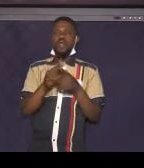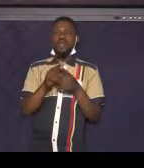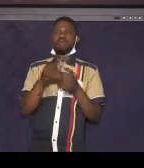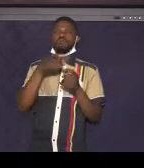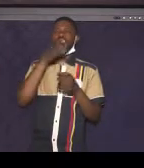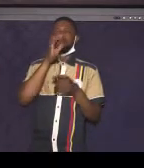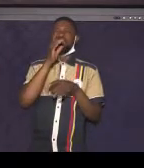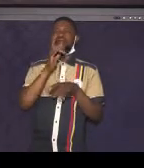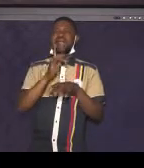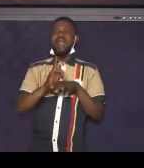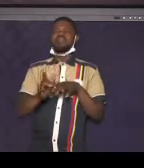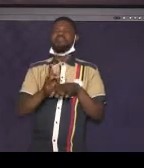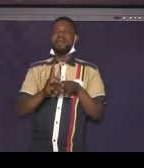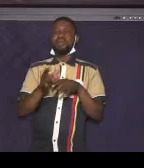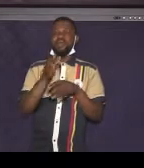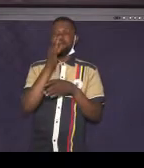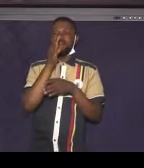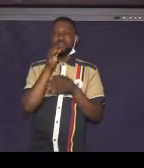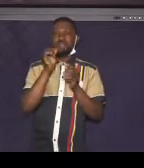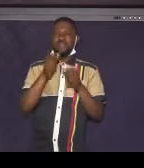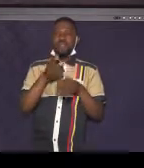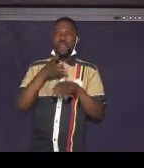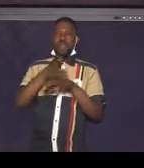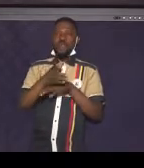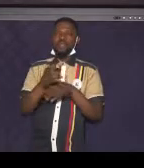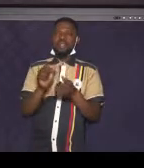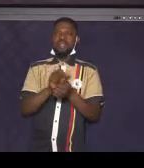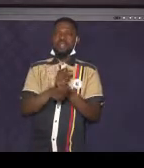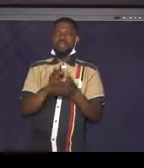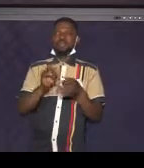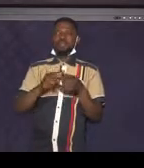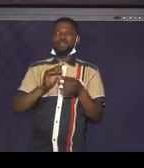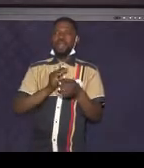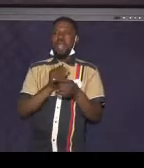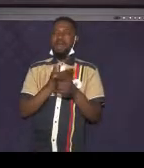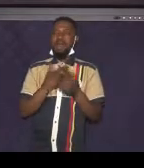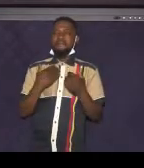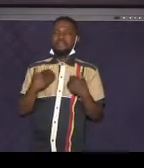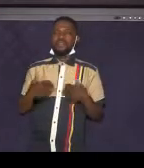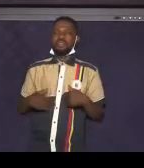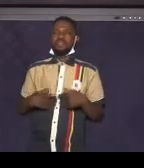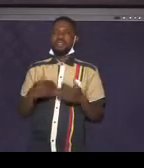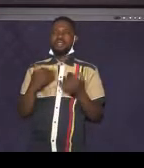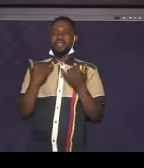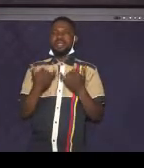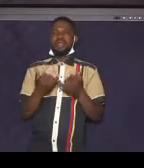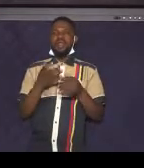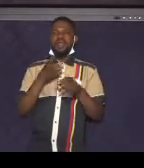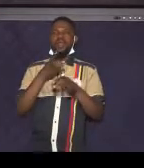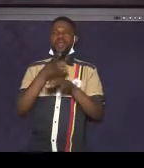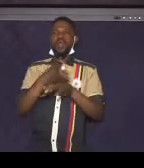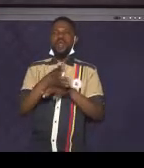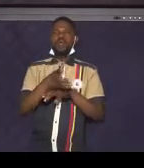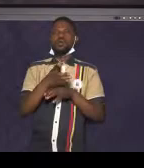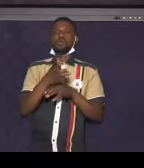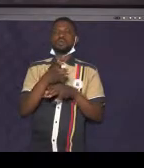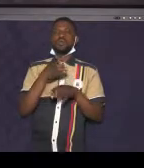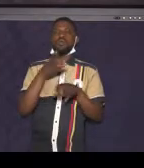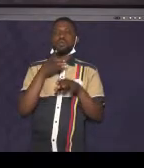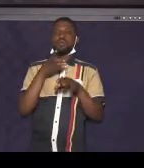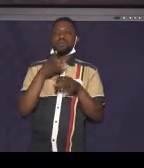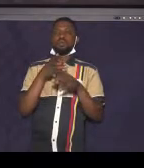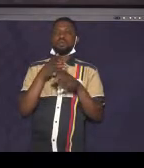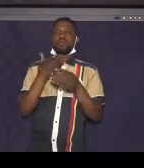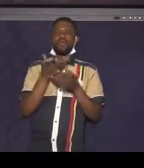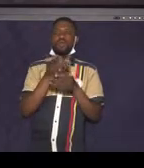expired food could cause damage to our body. That's another example of accident. Now, looking at all